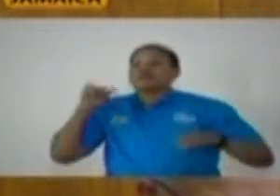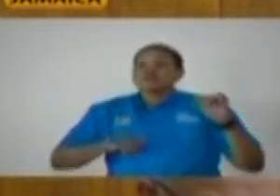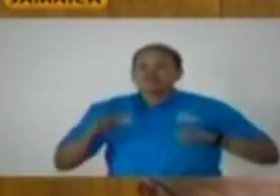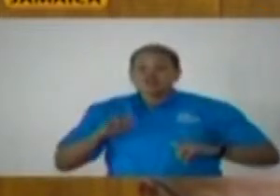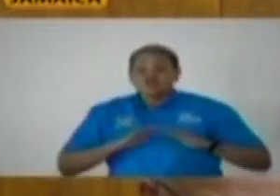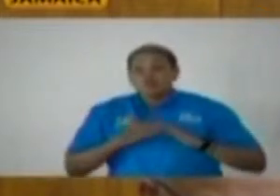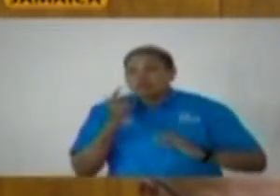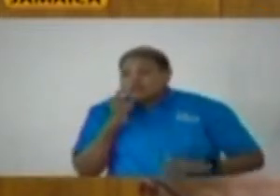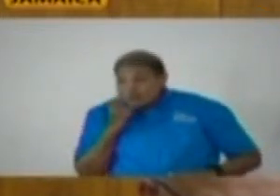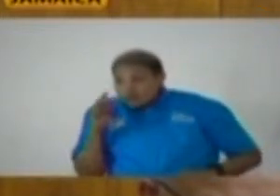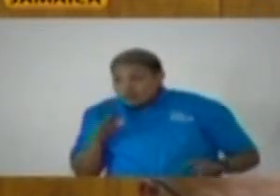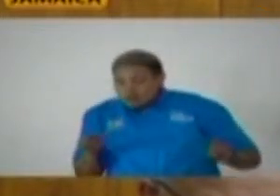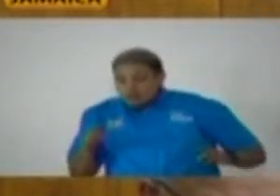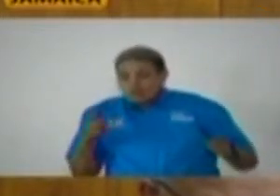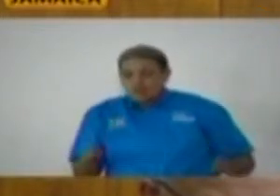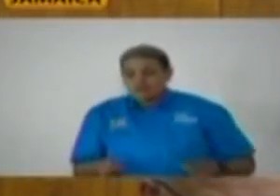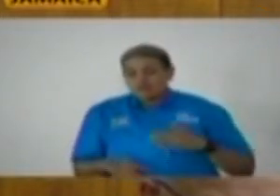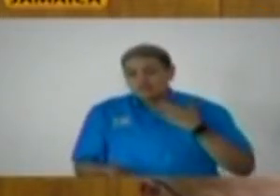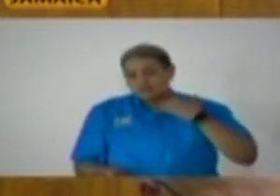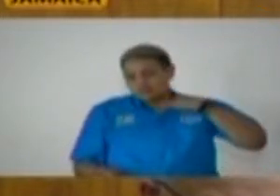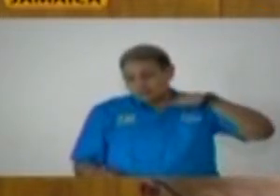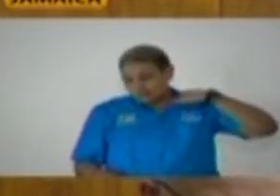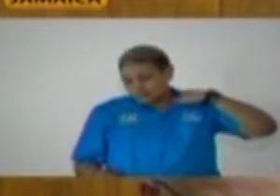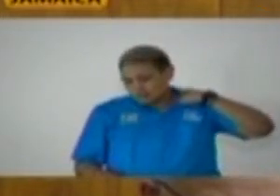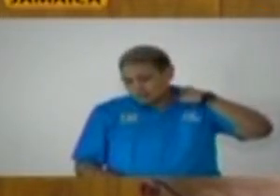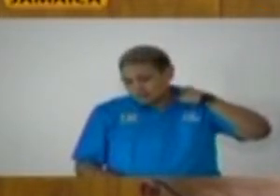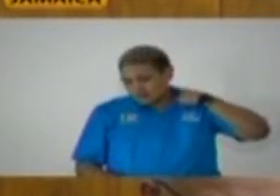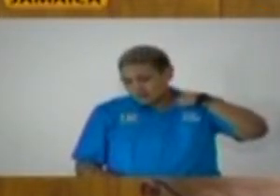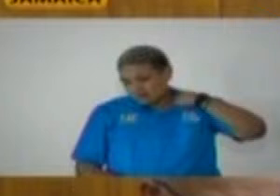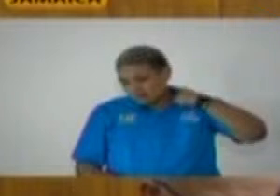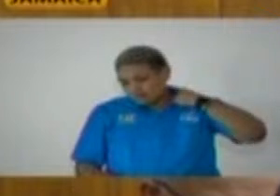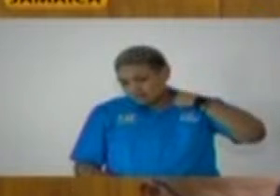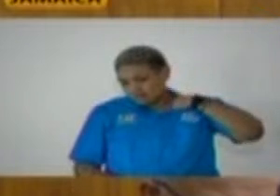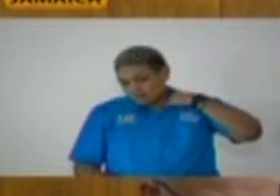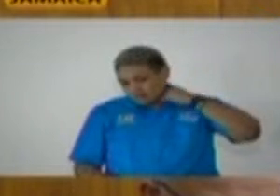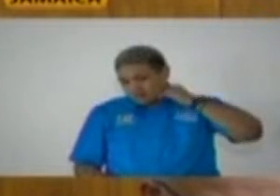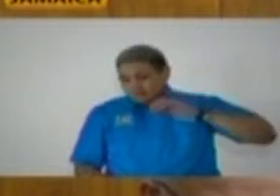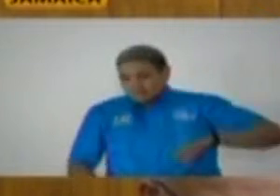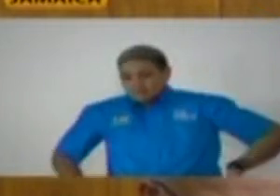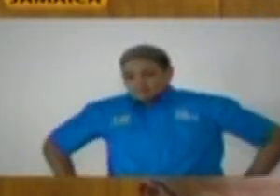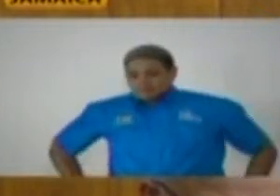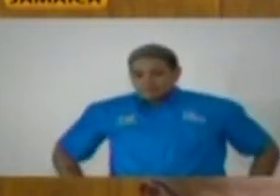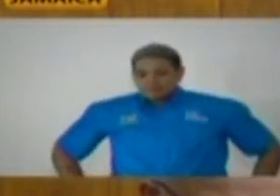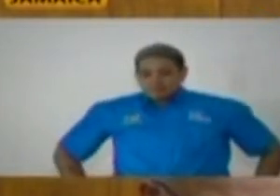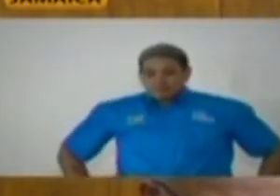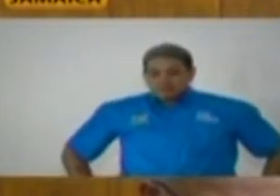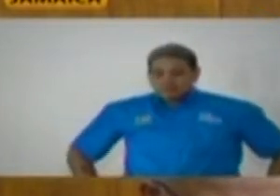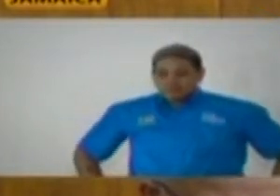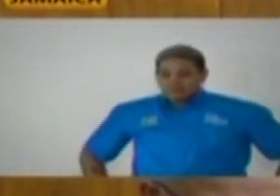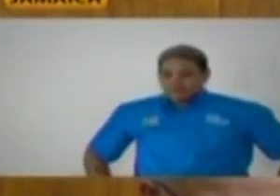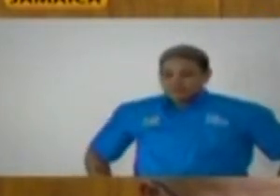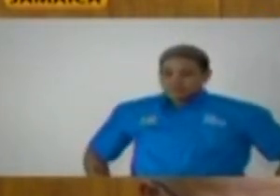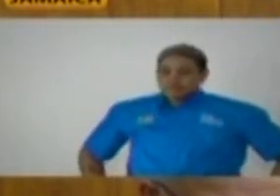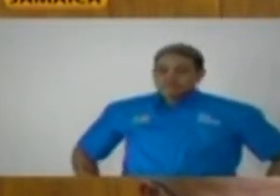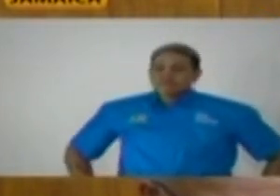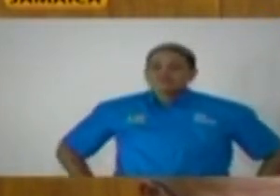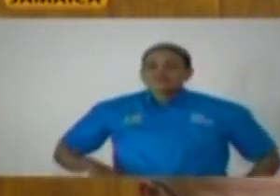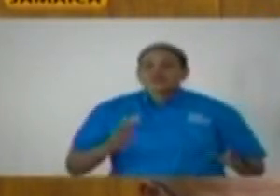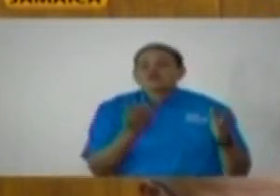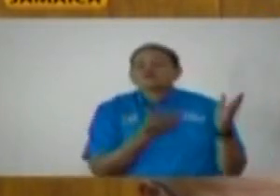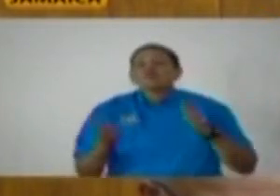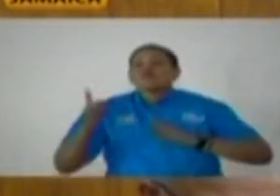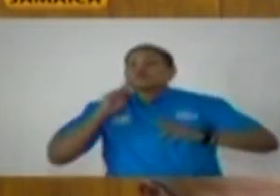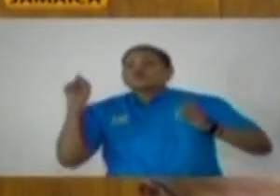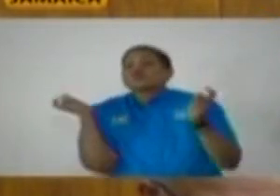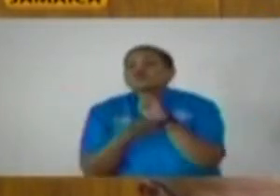Jamaica to see. And people will come to Jamaica to watch. Good quality. Madam Speaker, as we move to transform